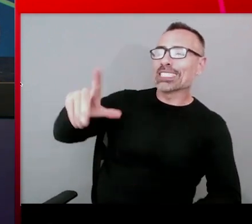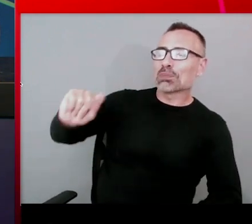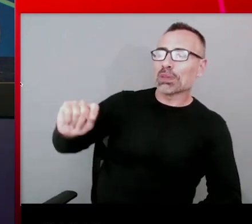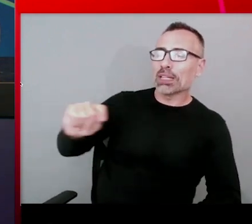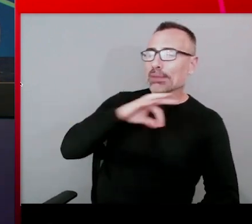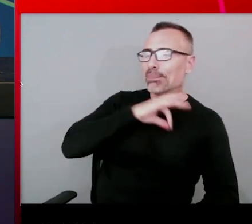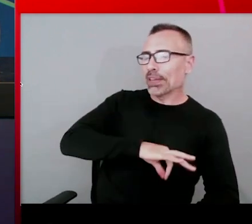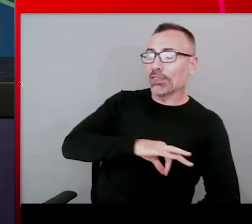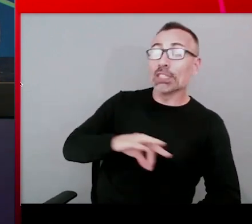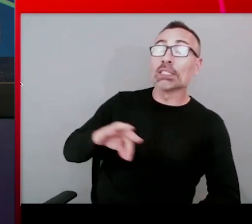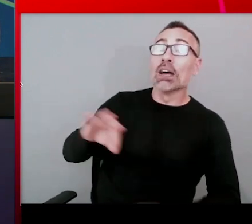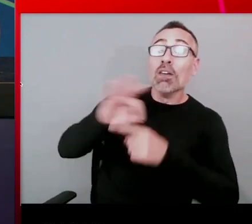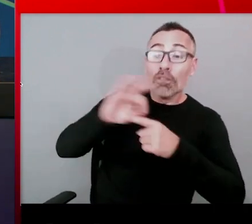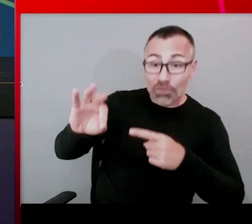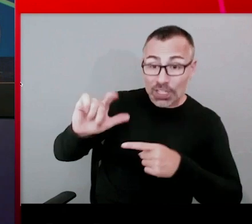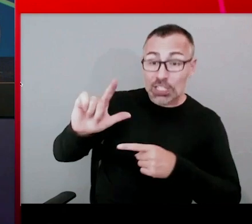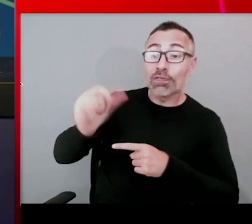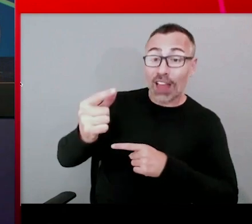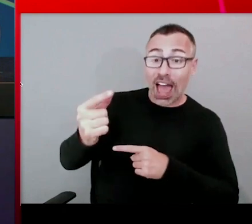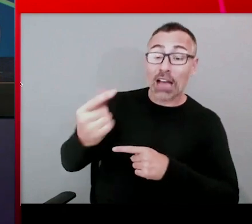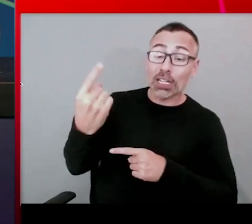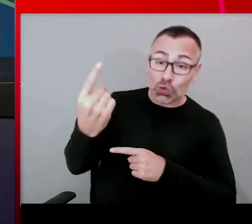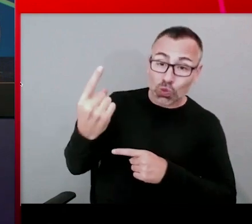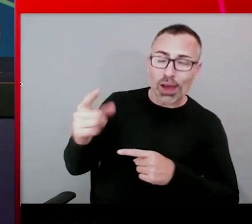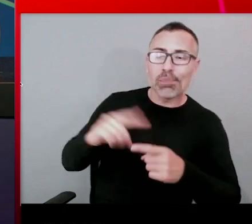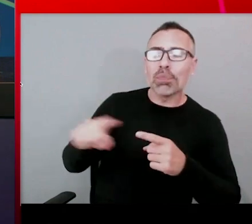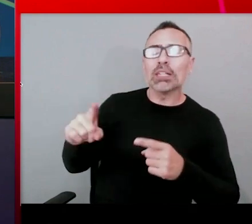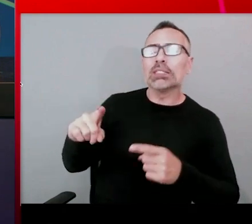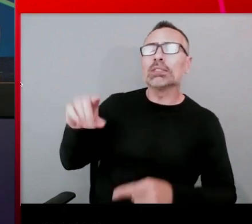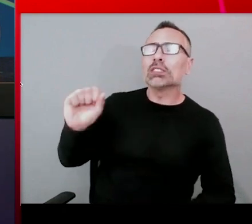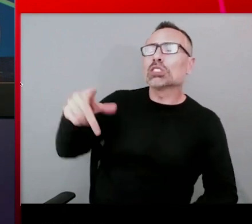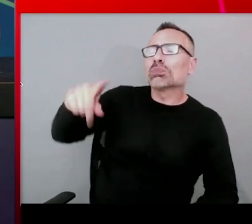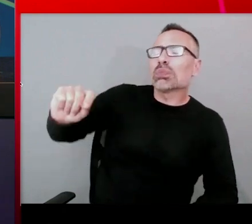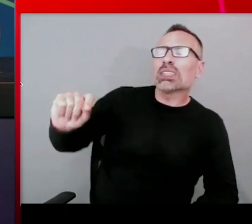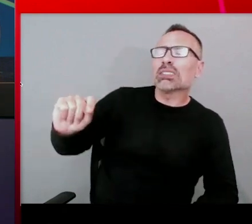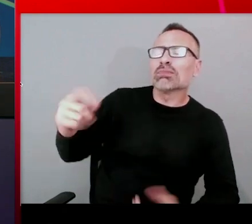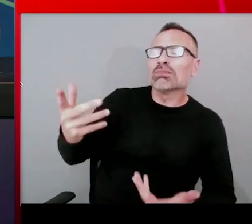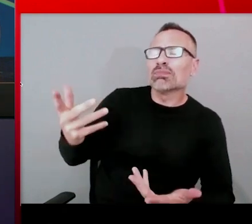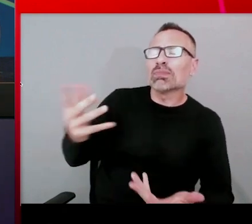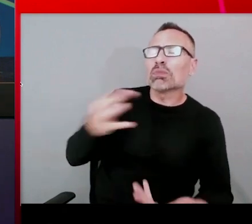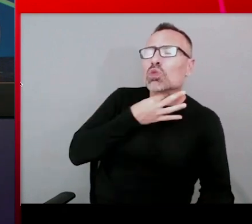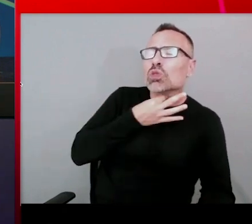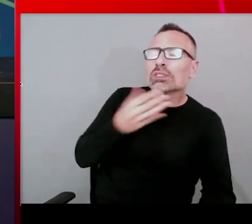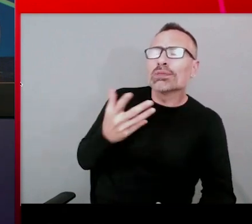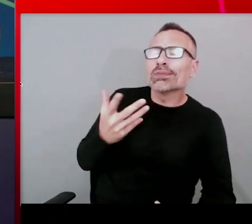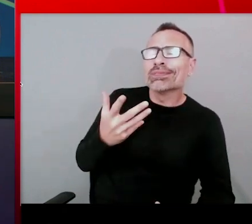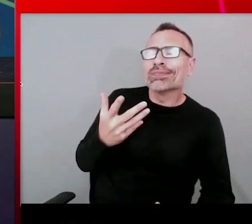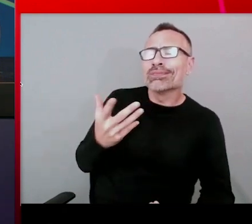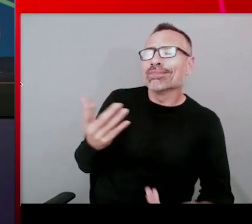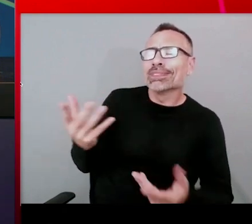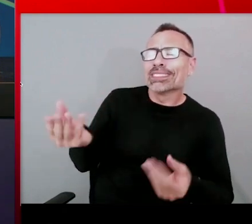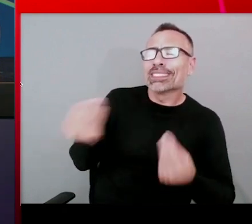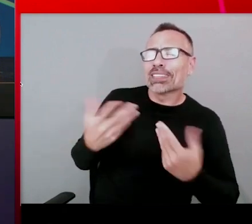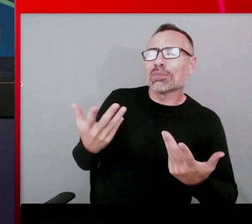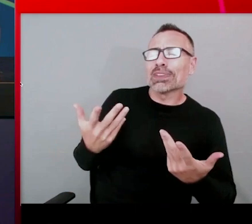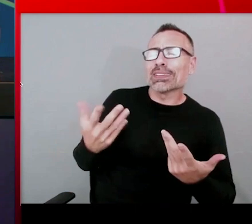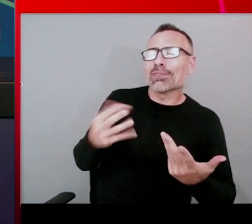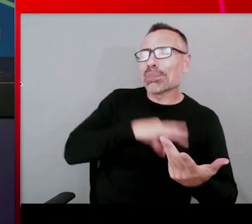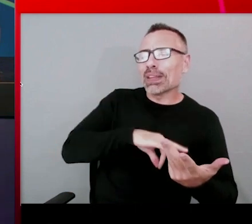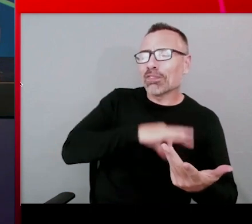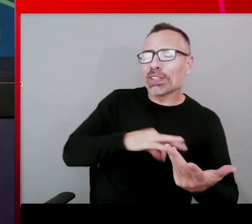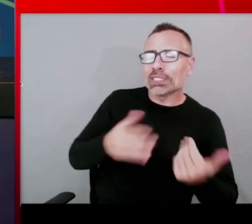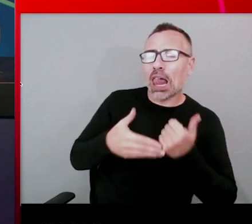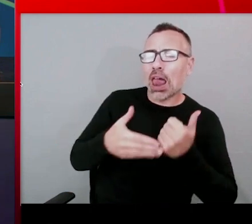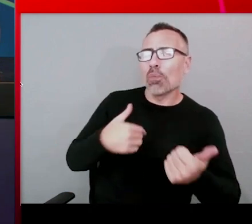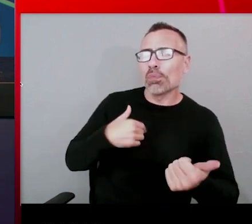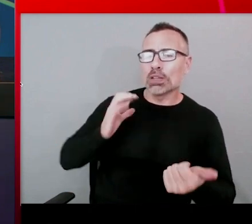that's achievable through other means. What does split bring for me, that takes away some of the heavy lift? Yeah,